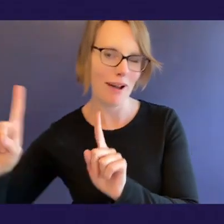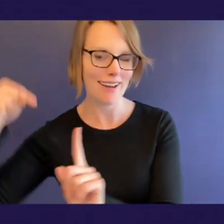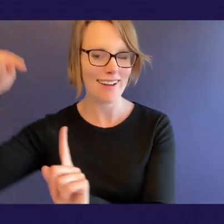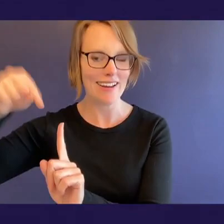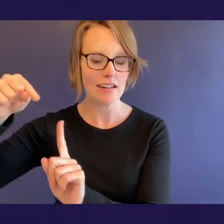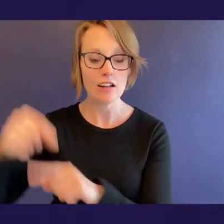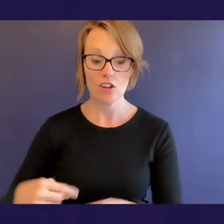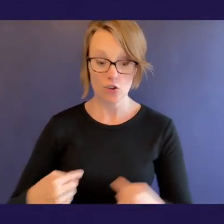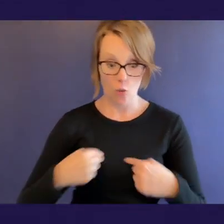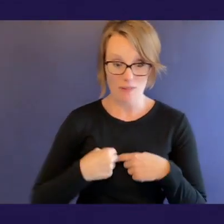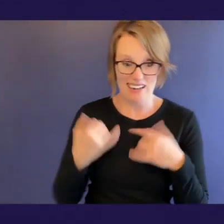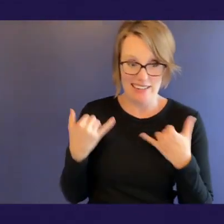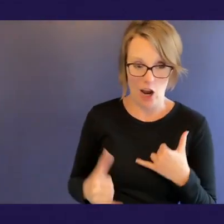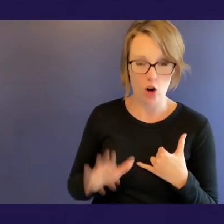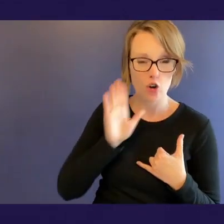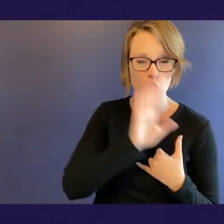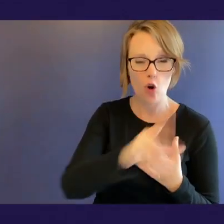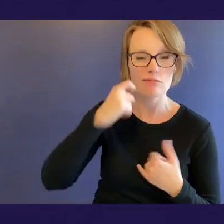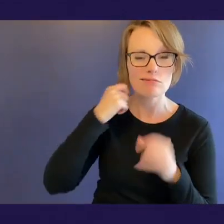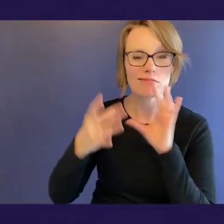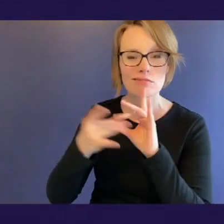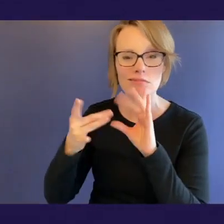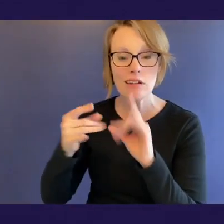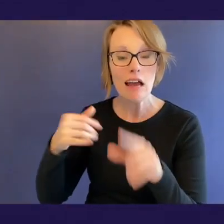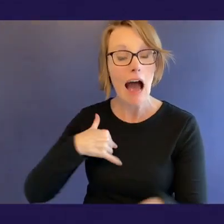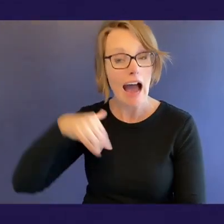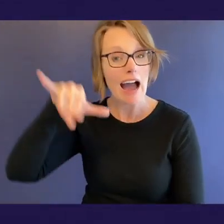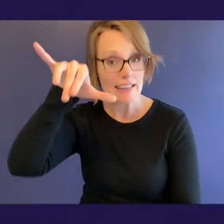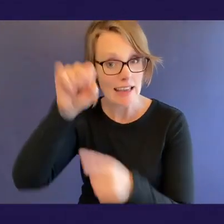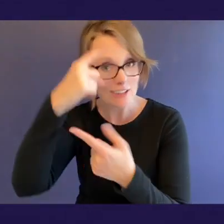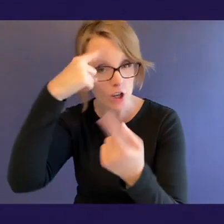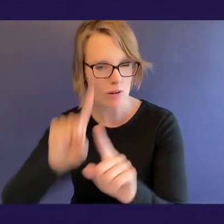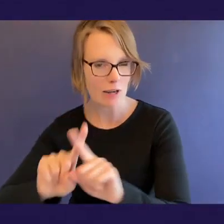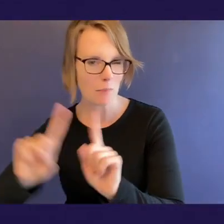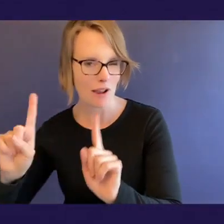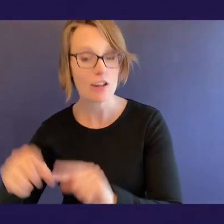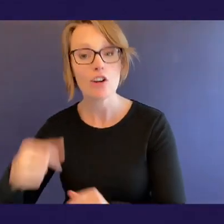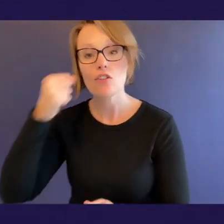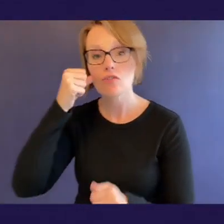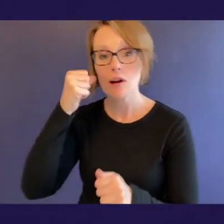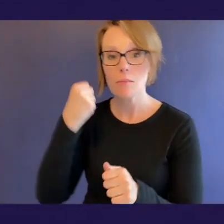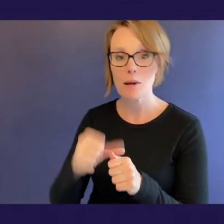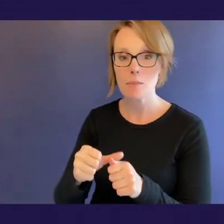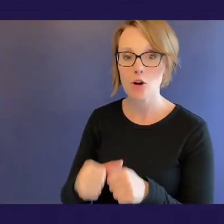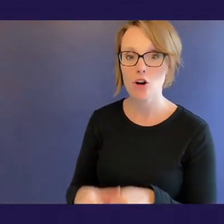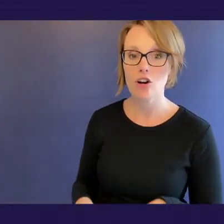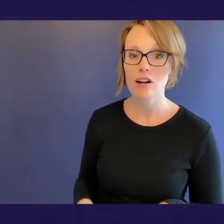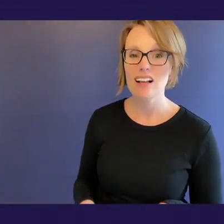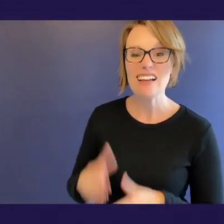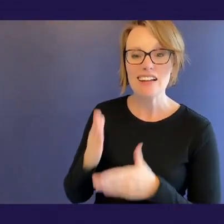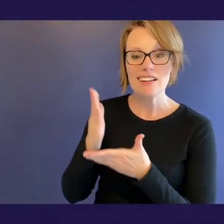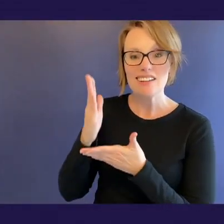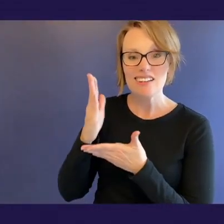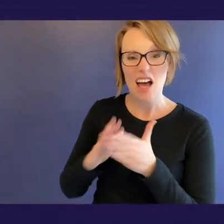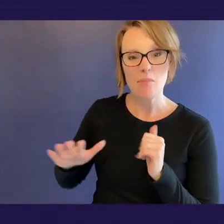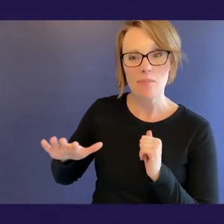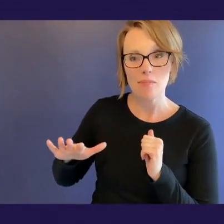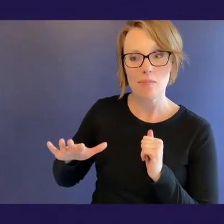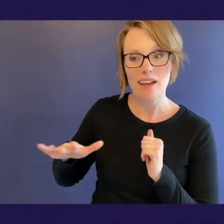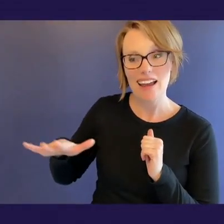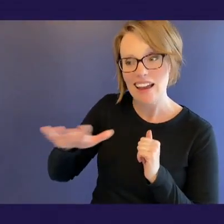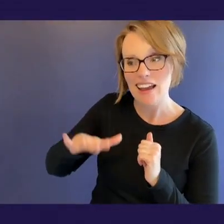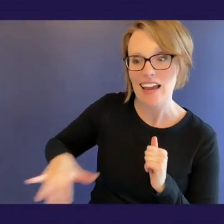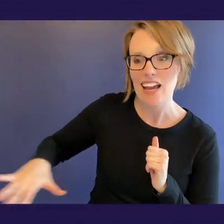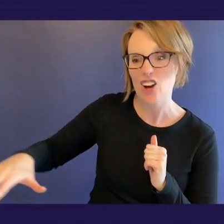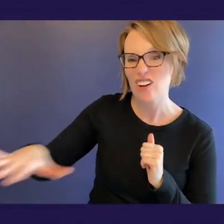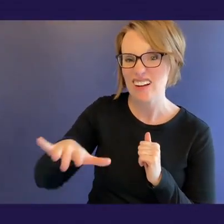is remember, if you're based in the United States, that people do not encounter doctors and nurses. So we do not have socialized